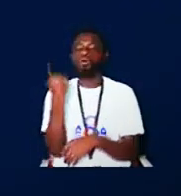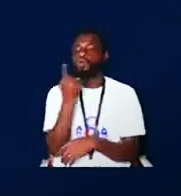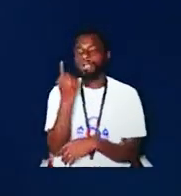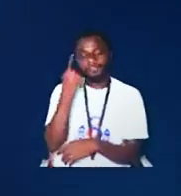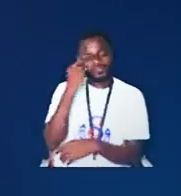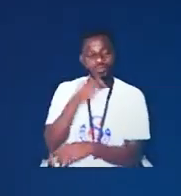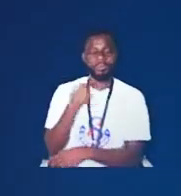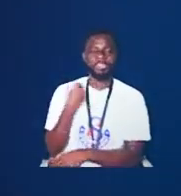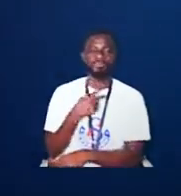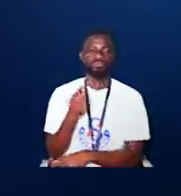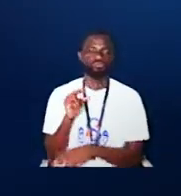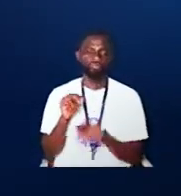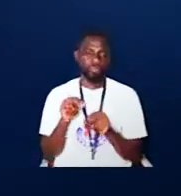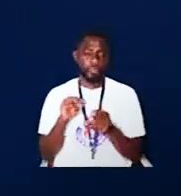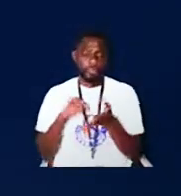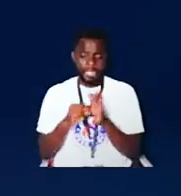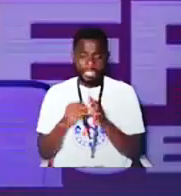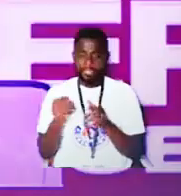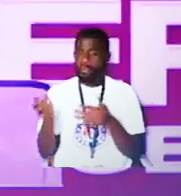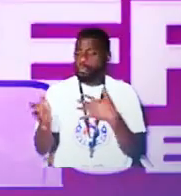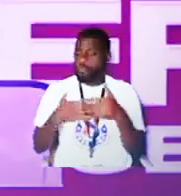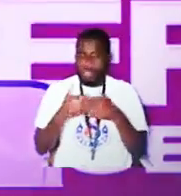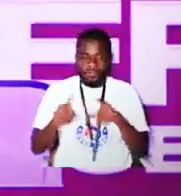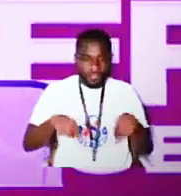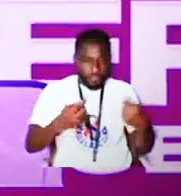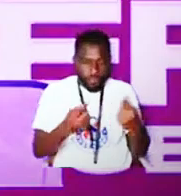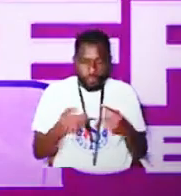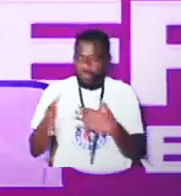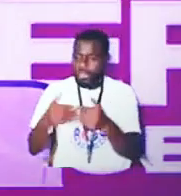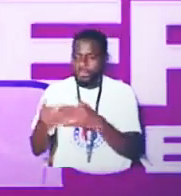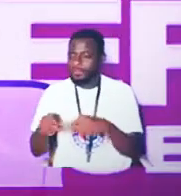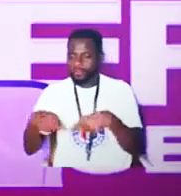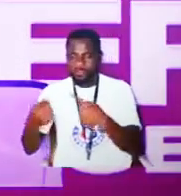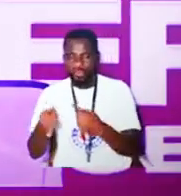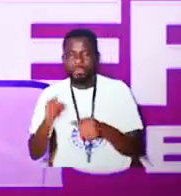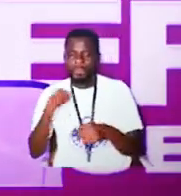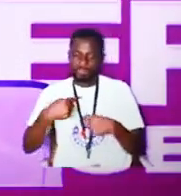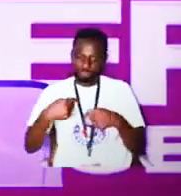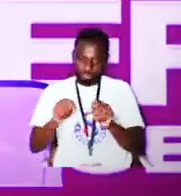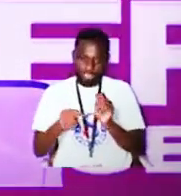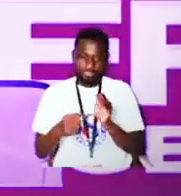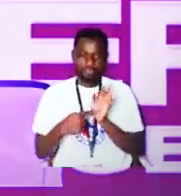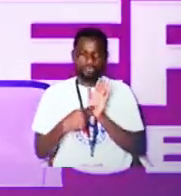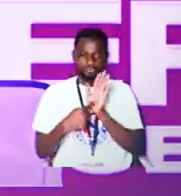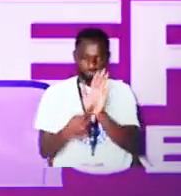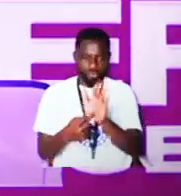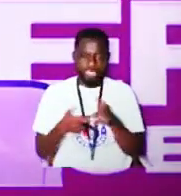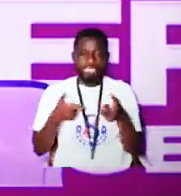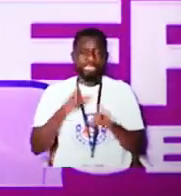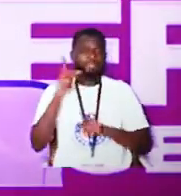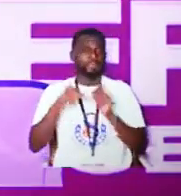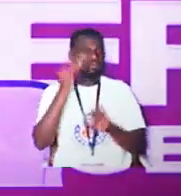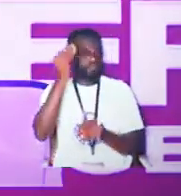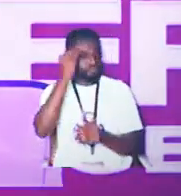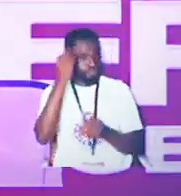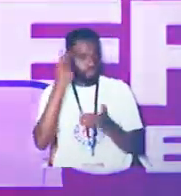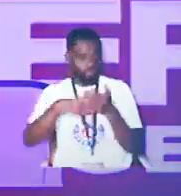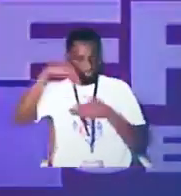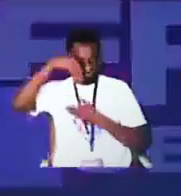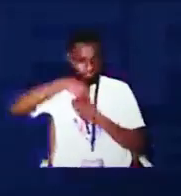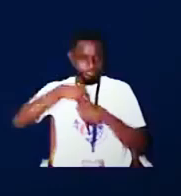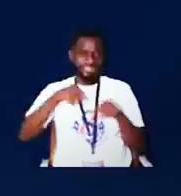yourself, do ministry by letting people know what you have as a